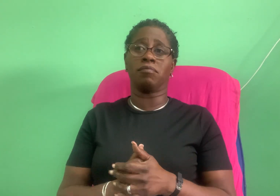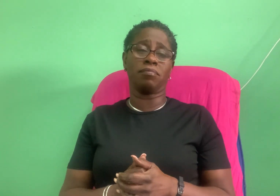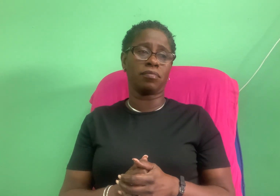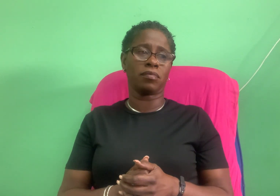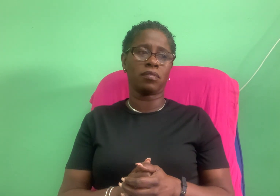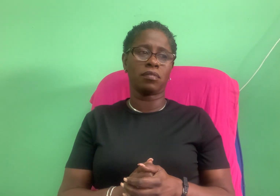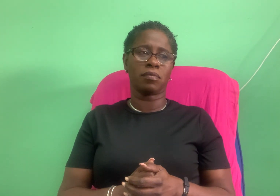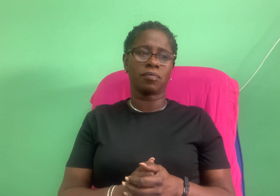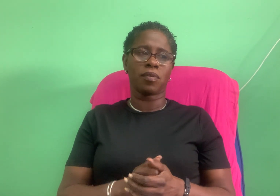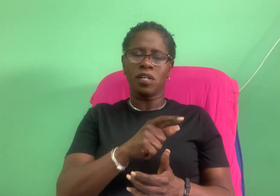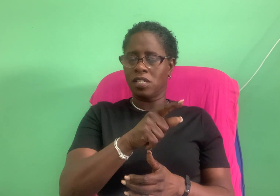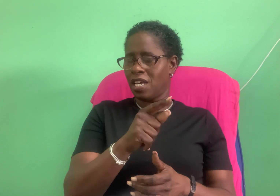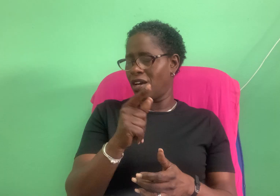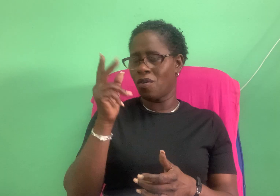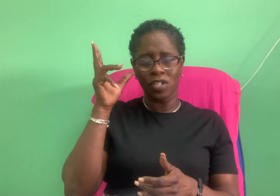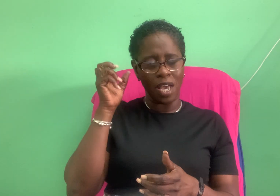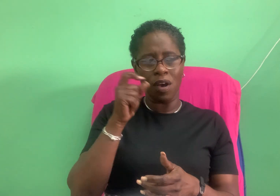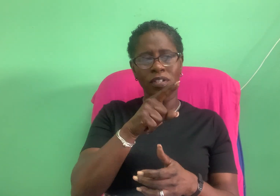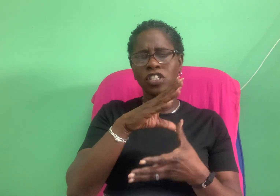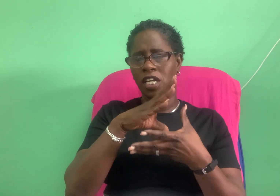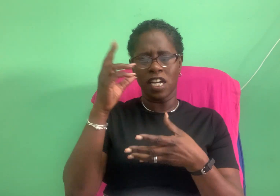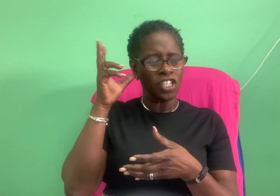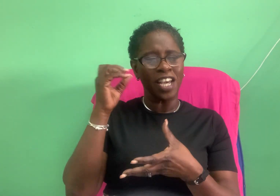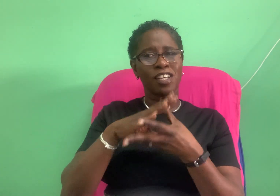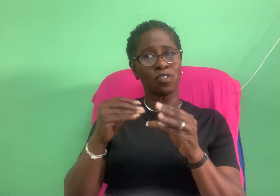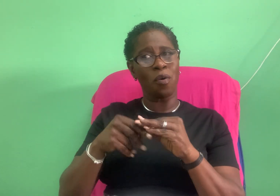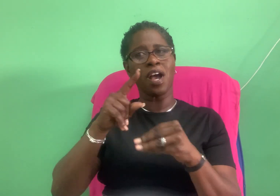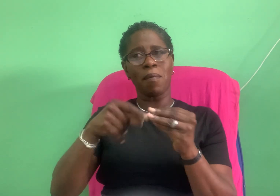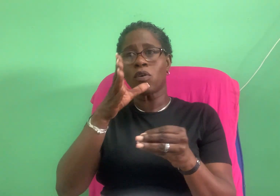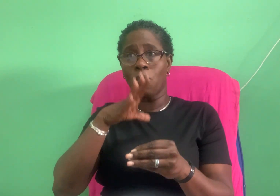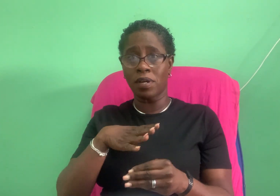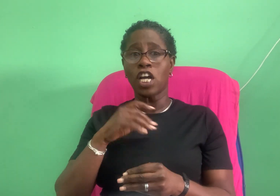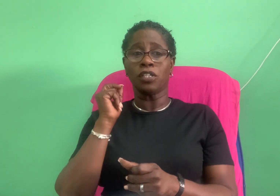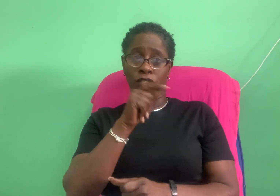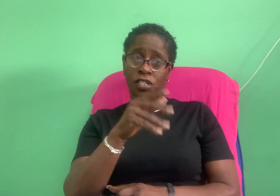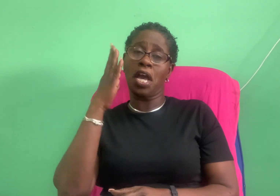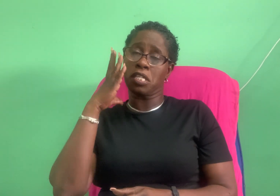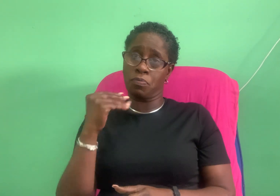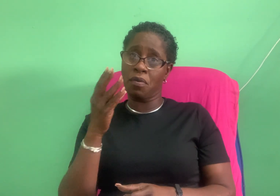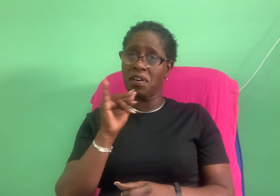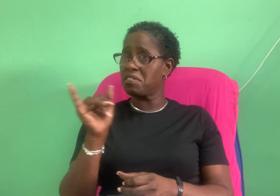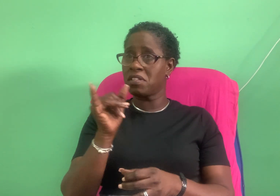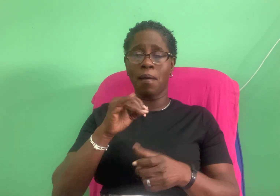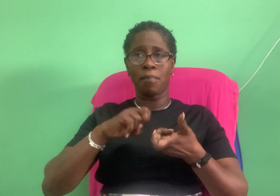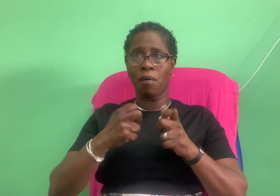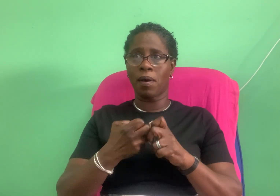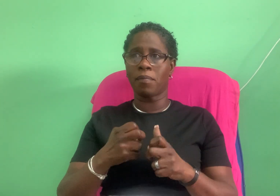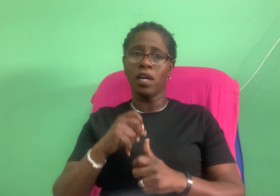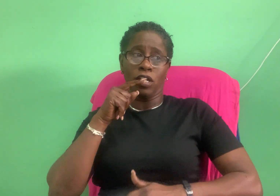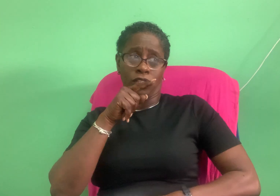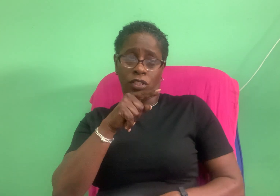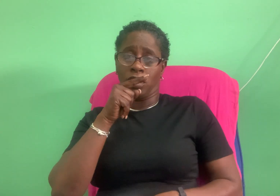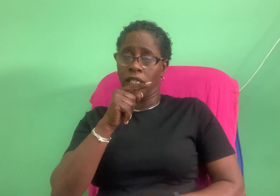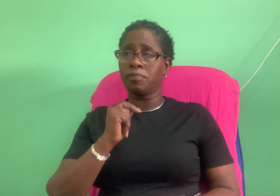Well, what I'm thinking as I'm hearing the story is, wow, that sounds a lot like something that I experienced as well. I have